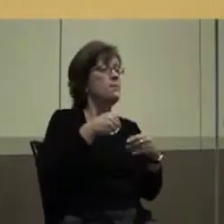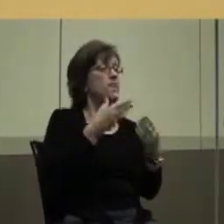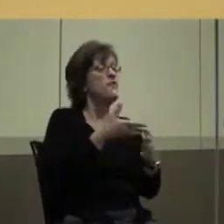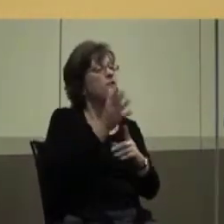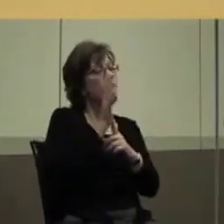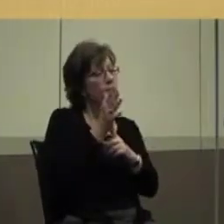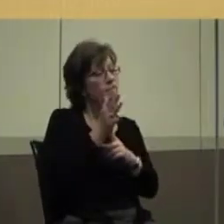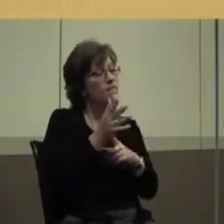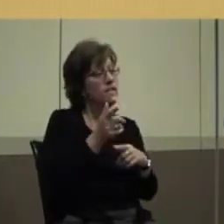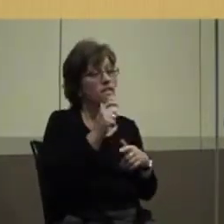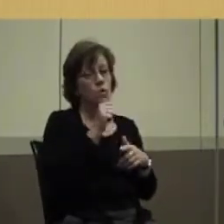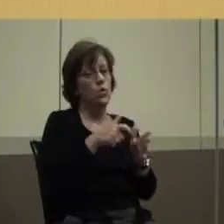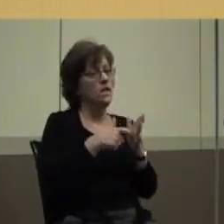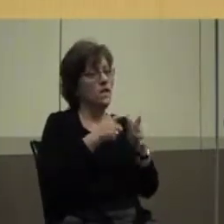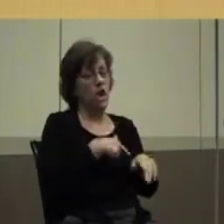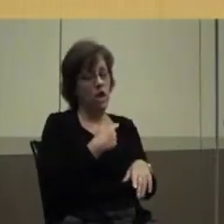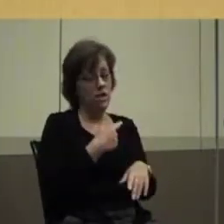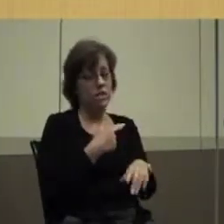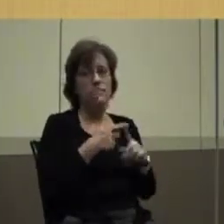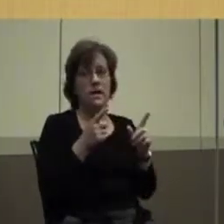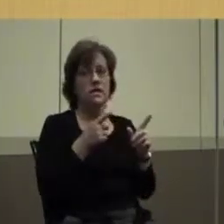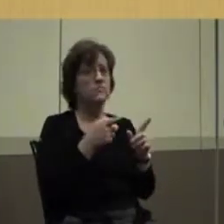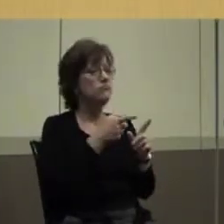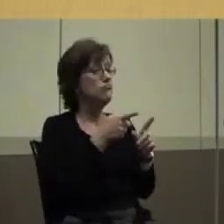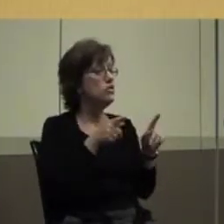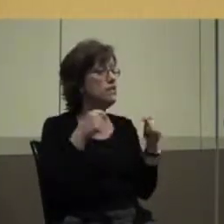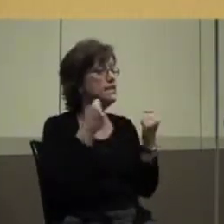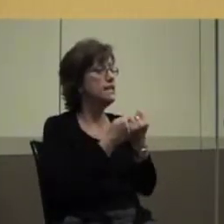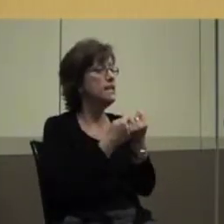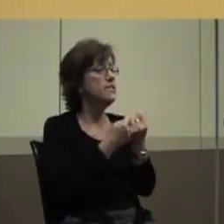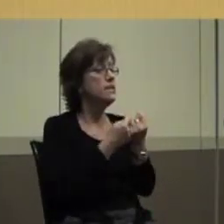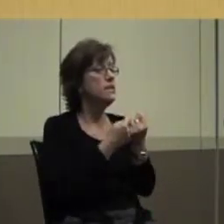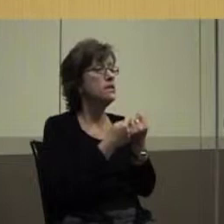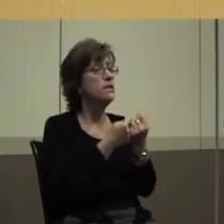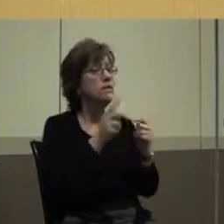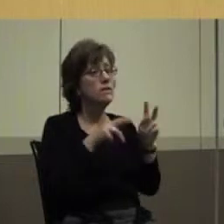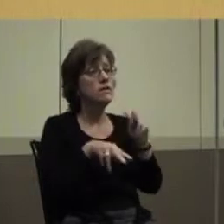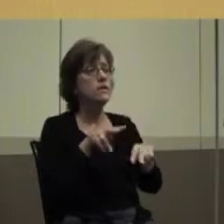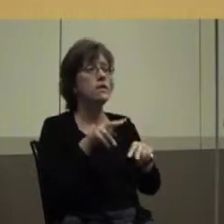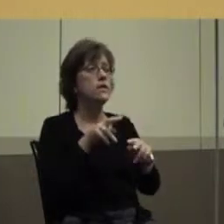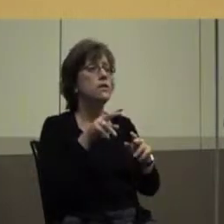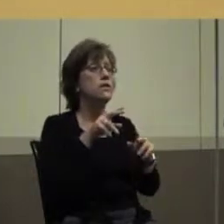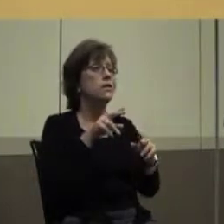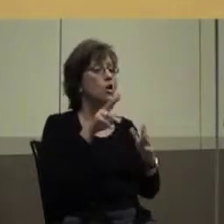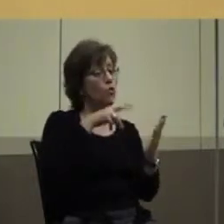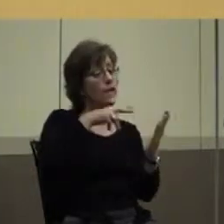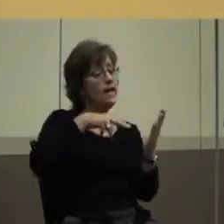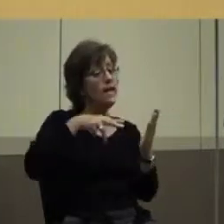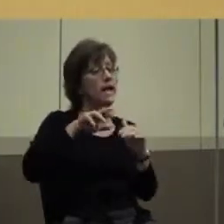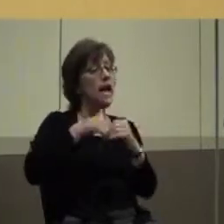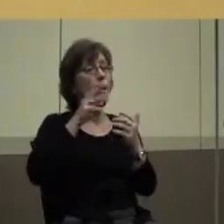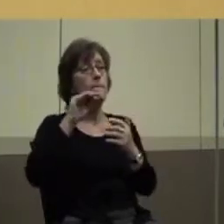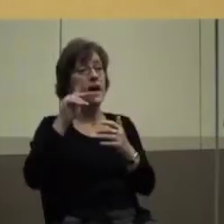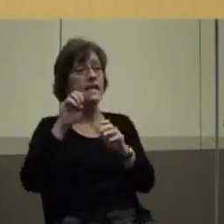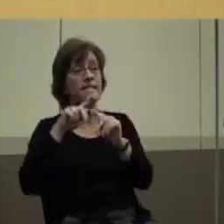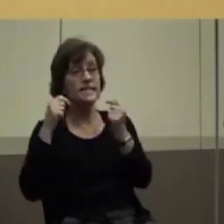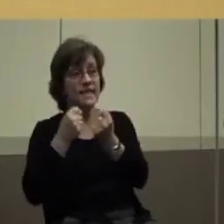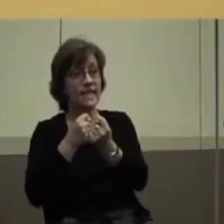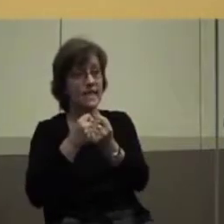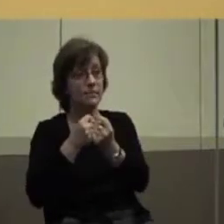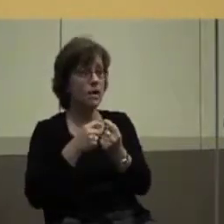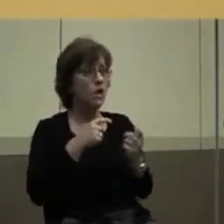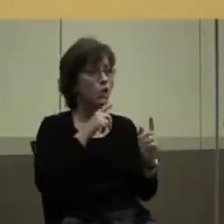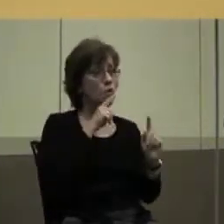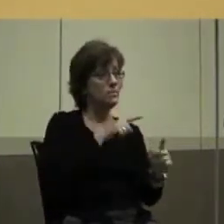minutes. In your team, just review how Mike's team responded to the teaming